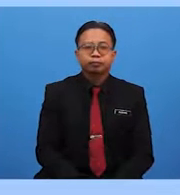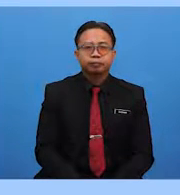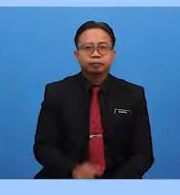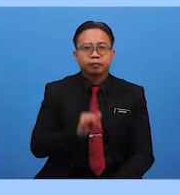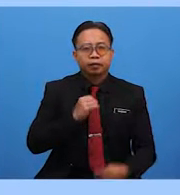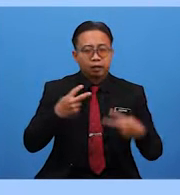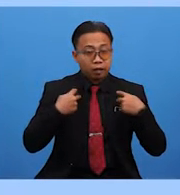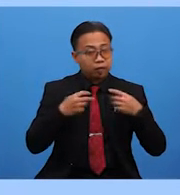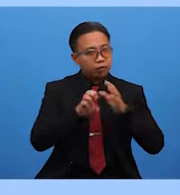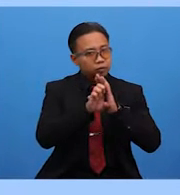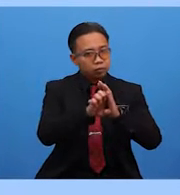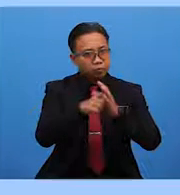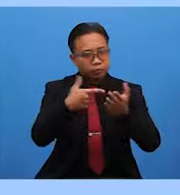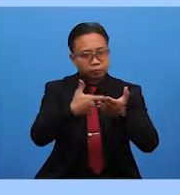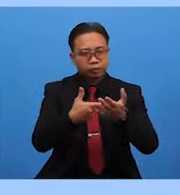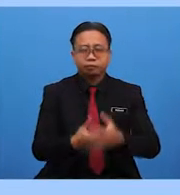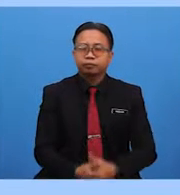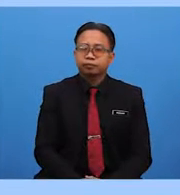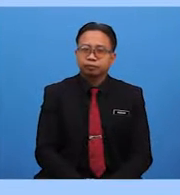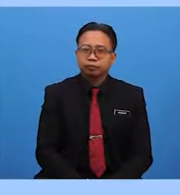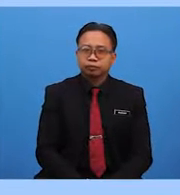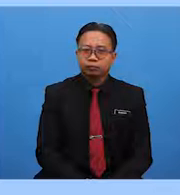have another example for you.